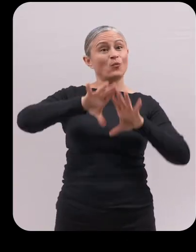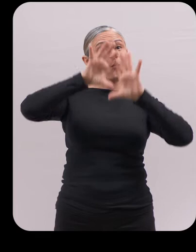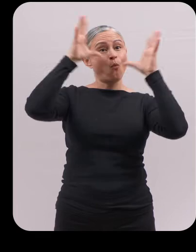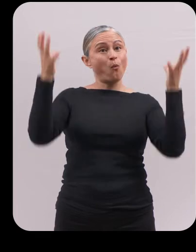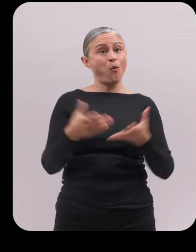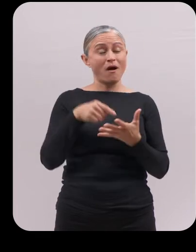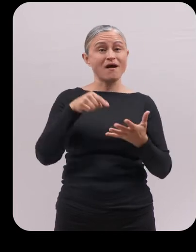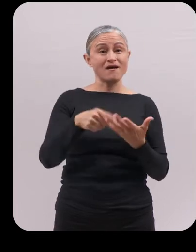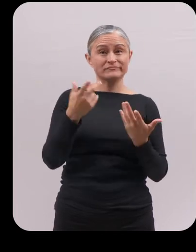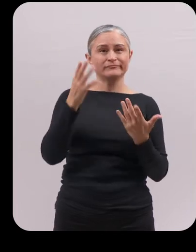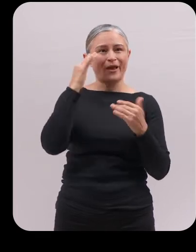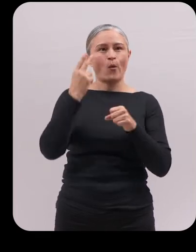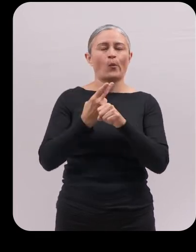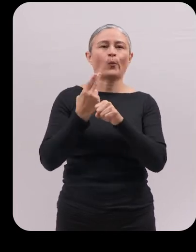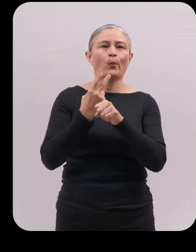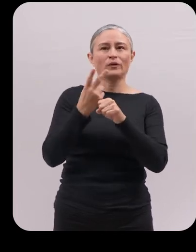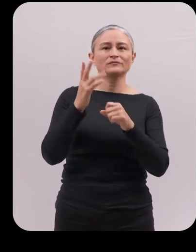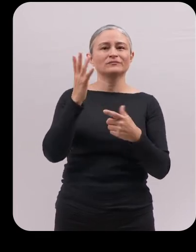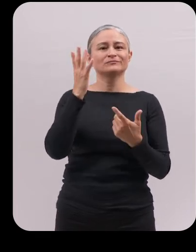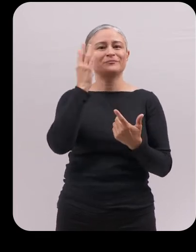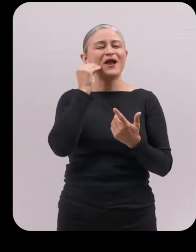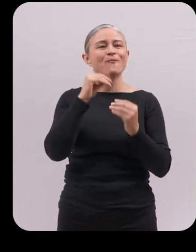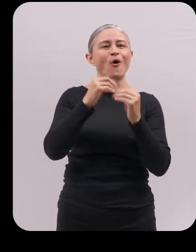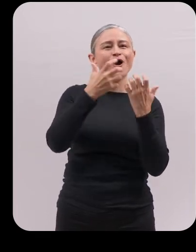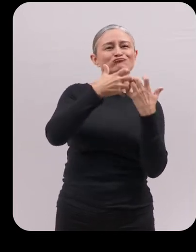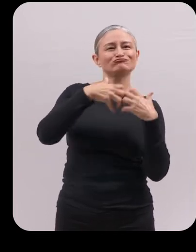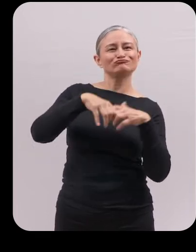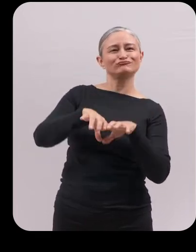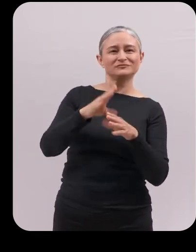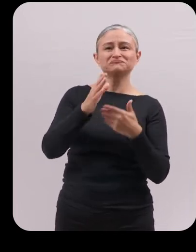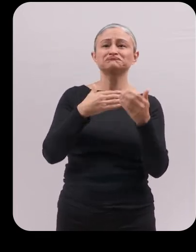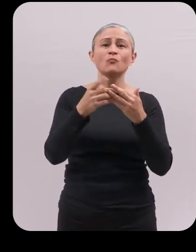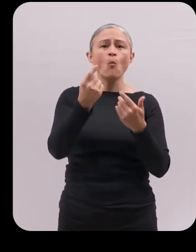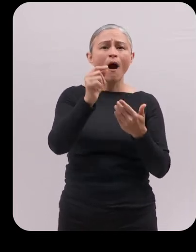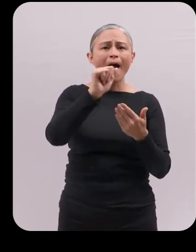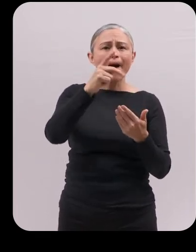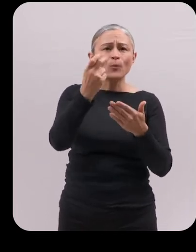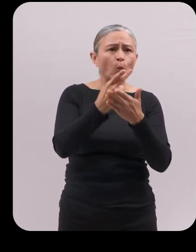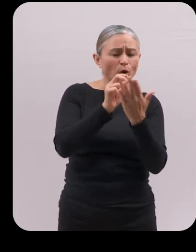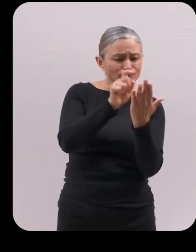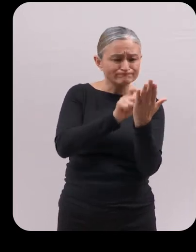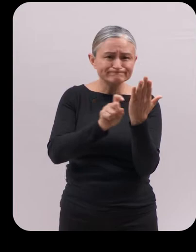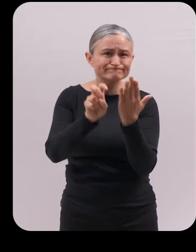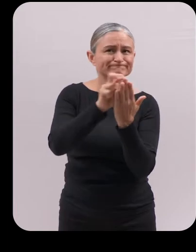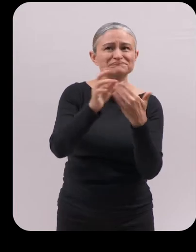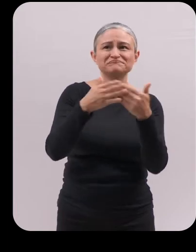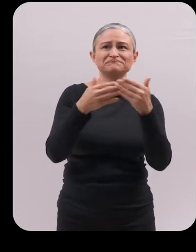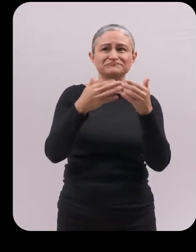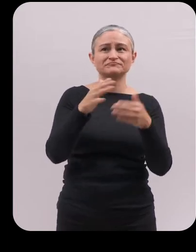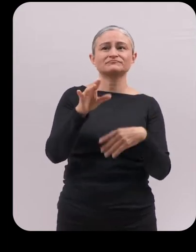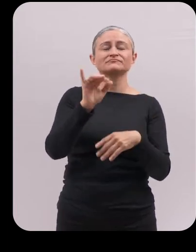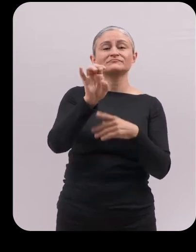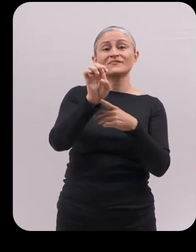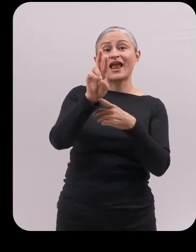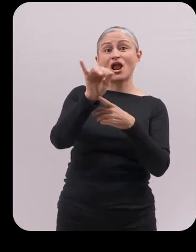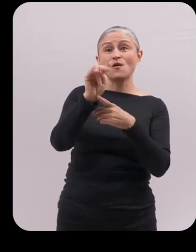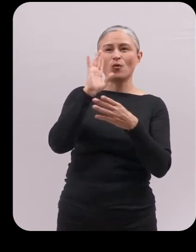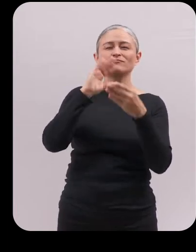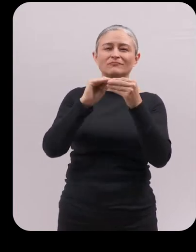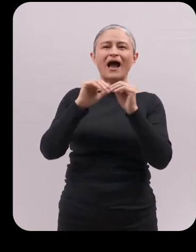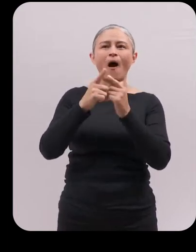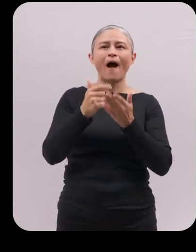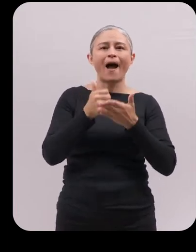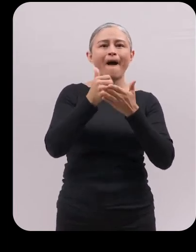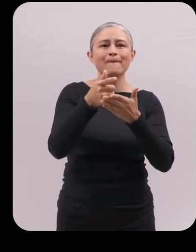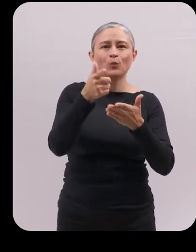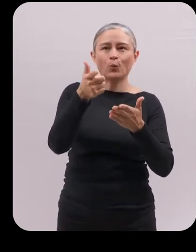your users expect a seamless experience, no matter where they're engaging with your apps. So now, here's Aaron to talk about how we're helping you serve your